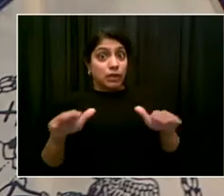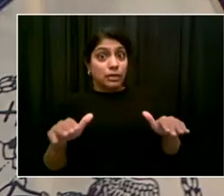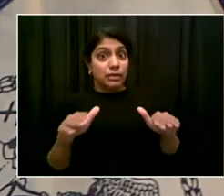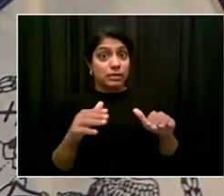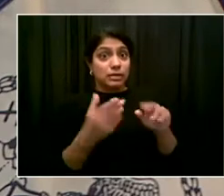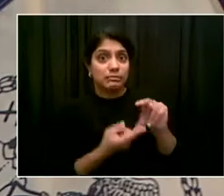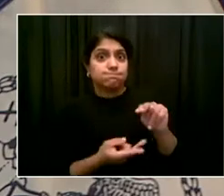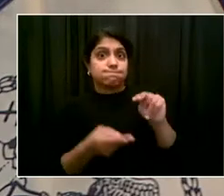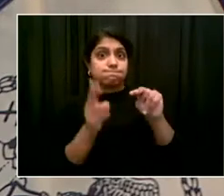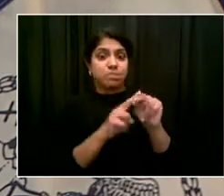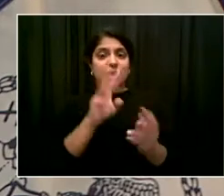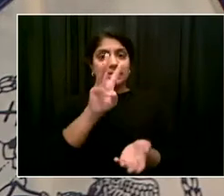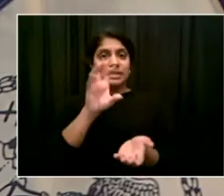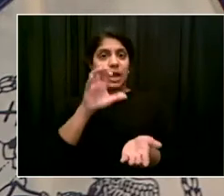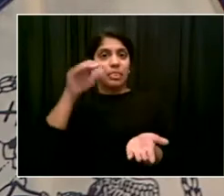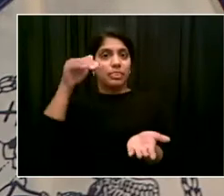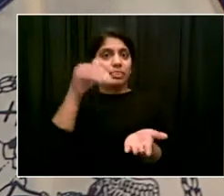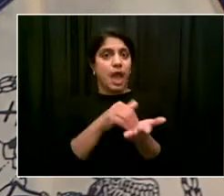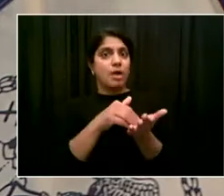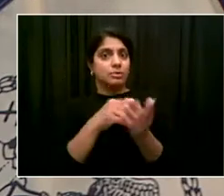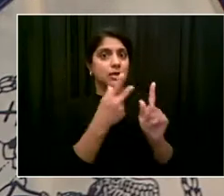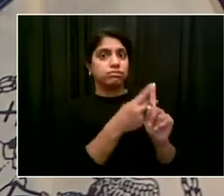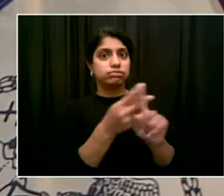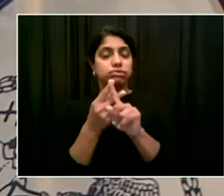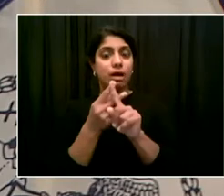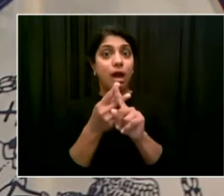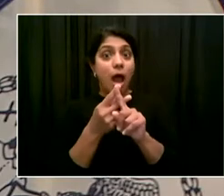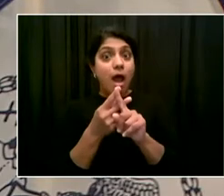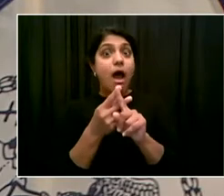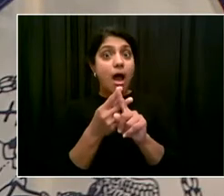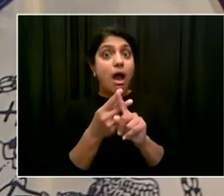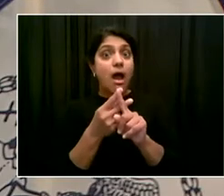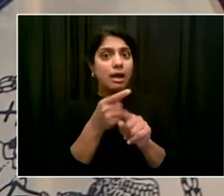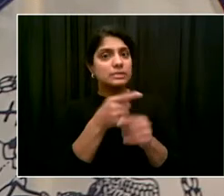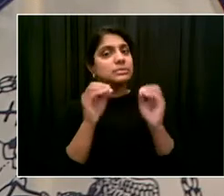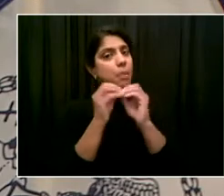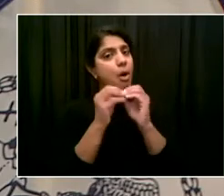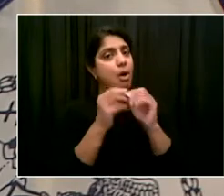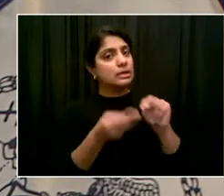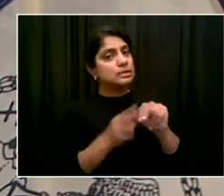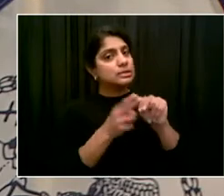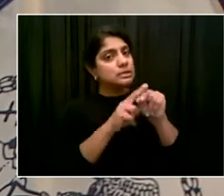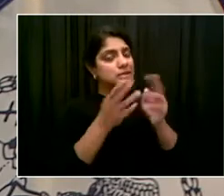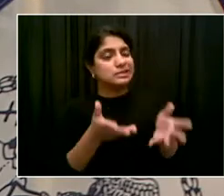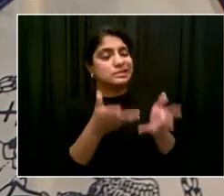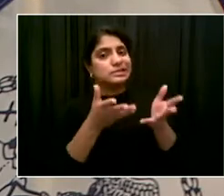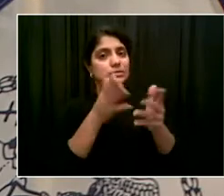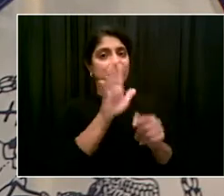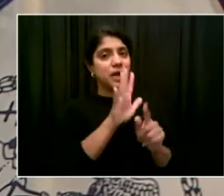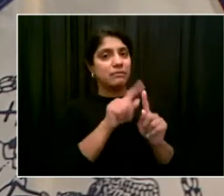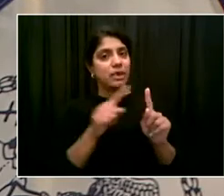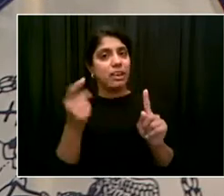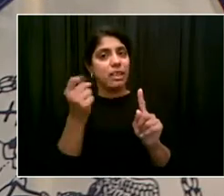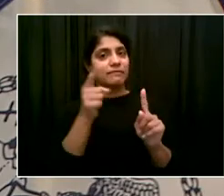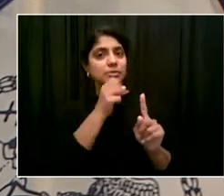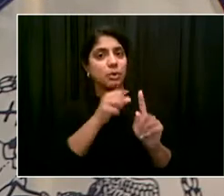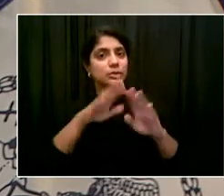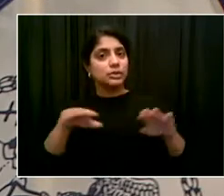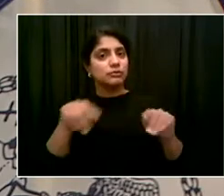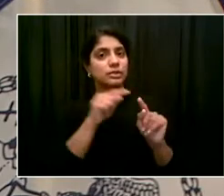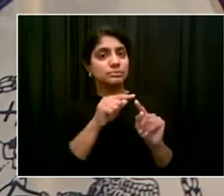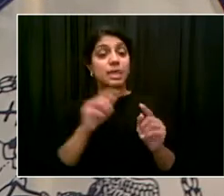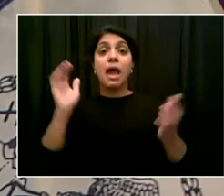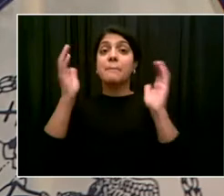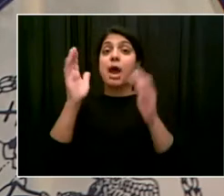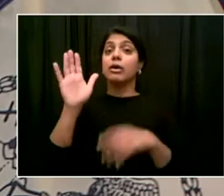up more. But New York City has been leading the way with high, high levels of vaccination. It's made all the difference. It's made us strong and resilient compared to so many